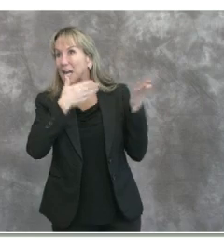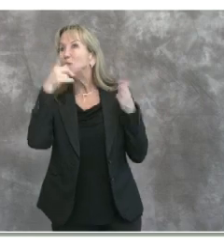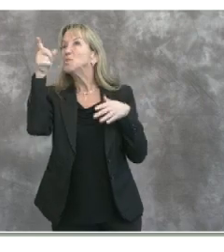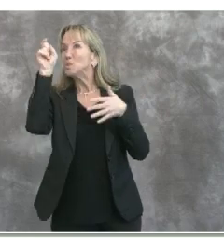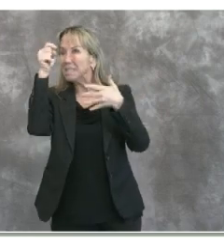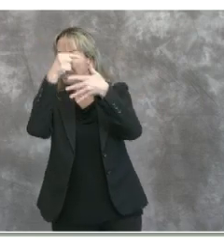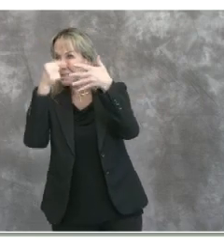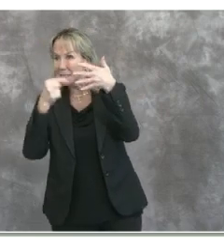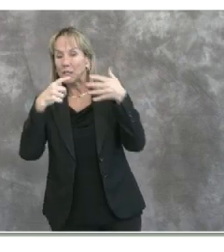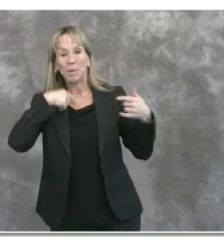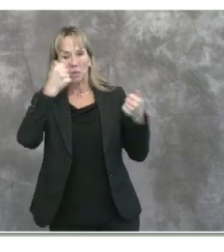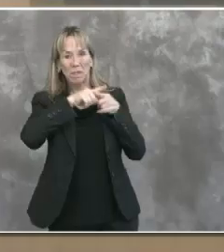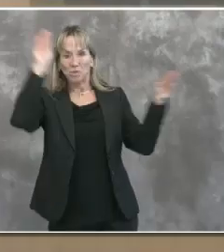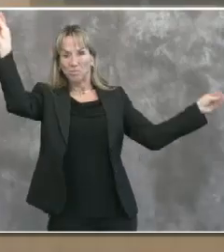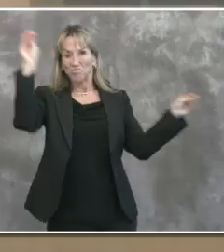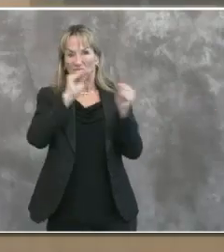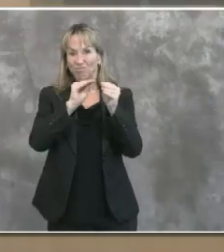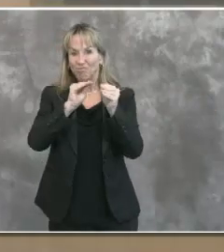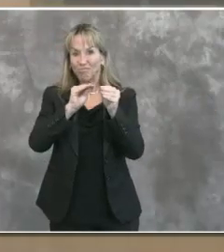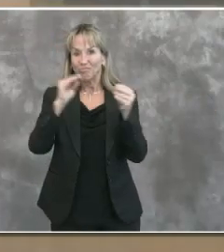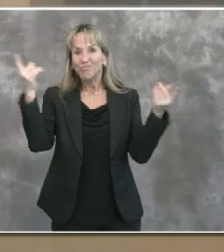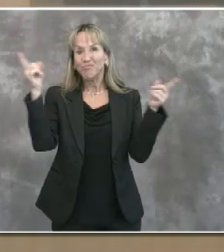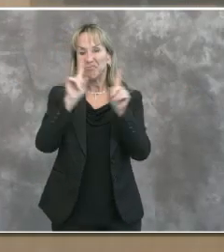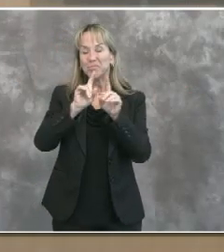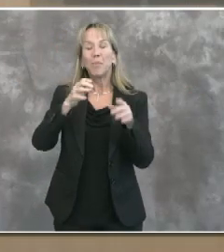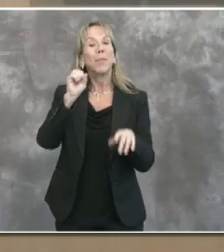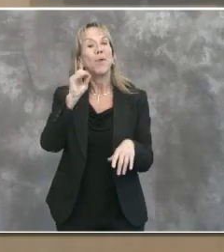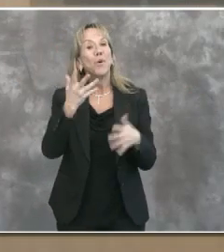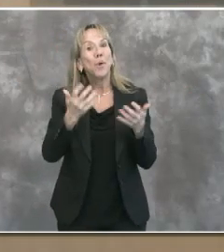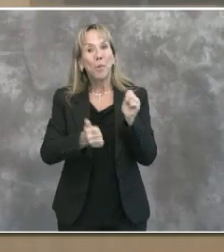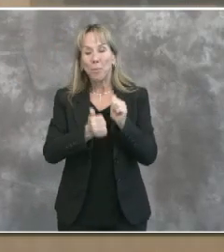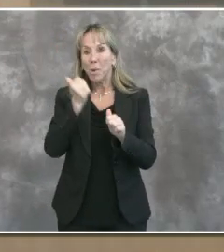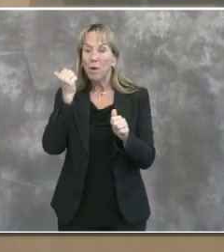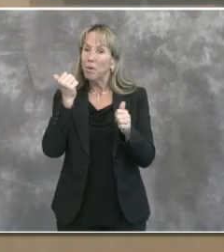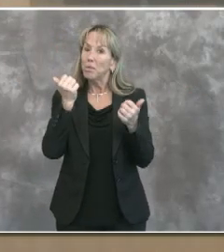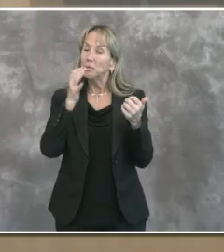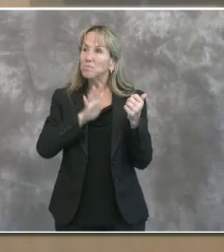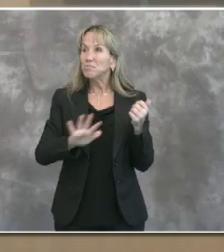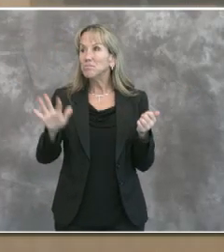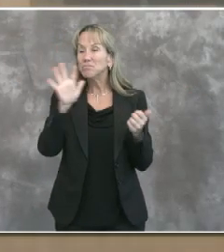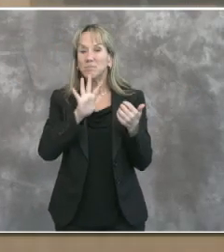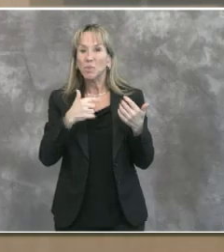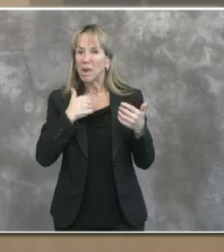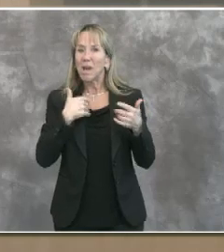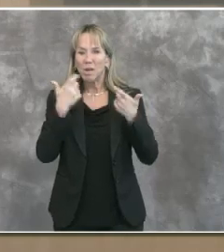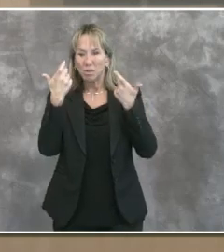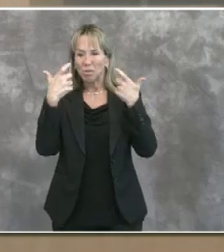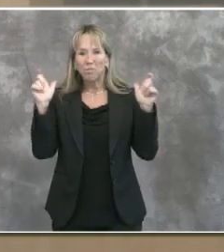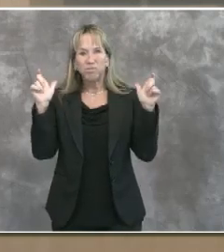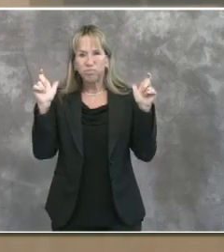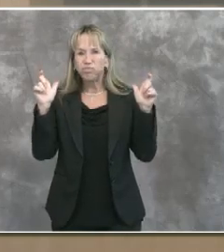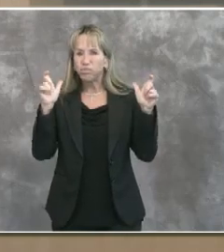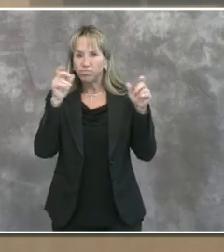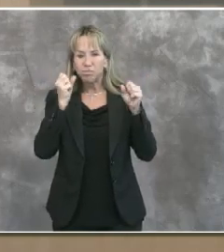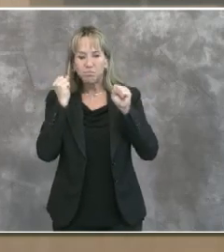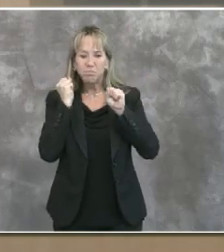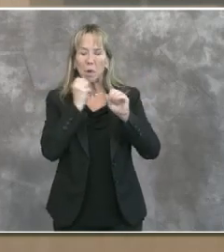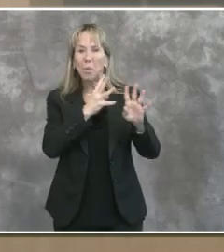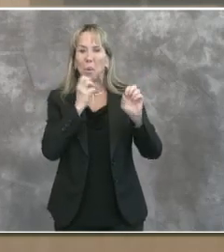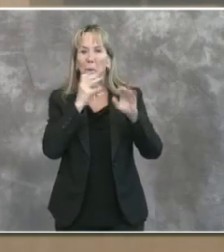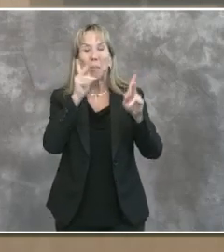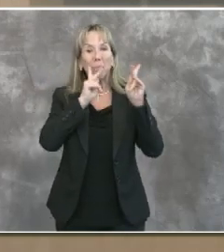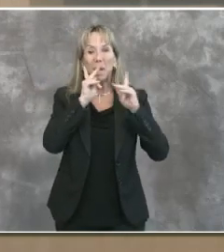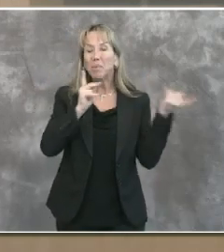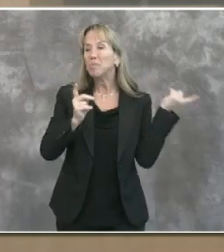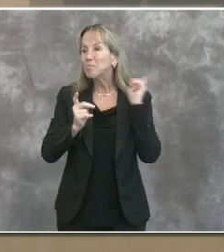we can reach their needs. So in normal circumstances, we have large career centers throughout the region where people go in